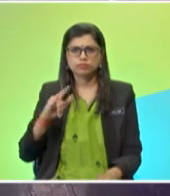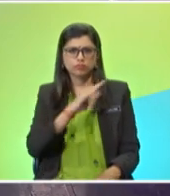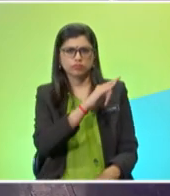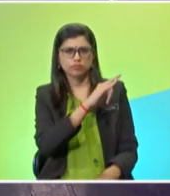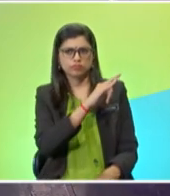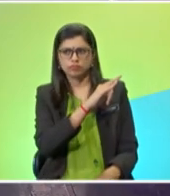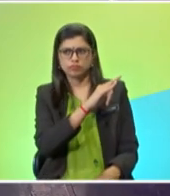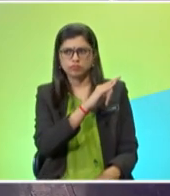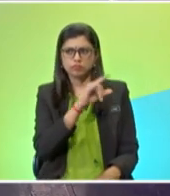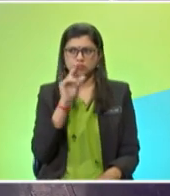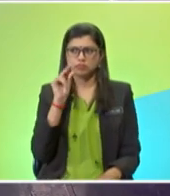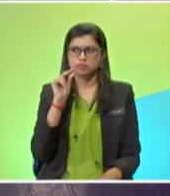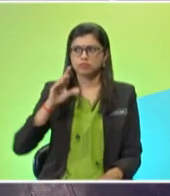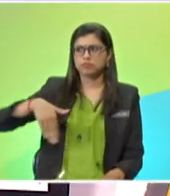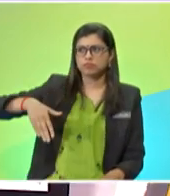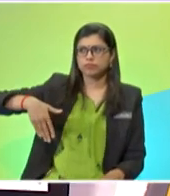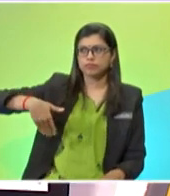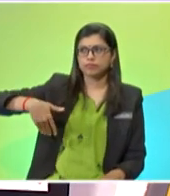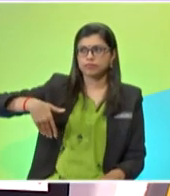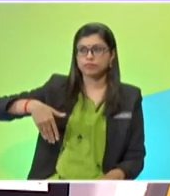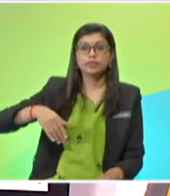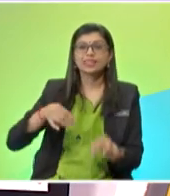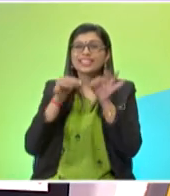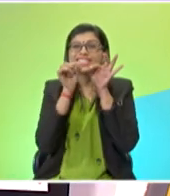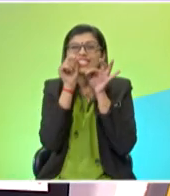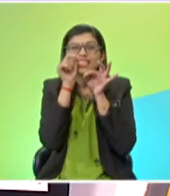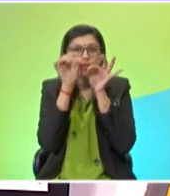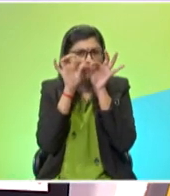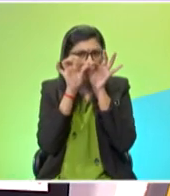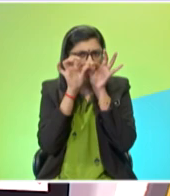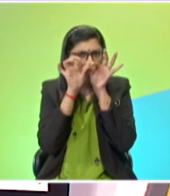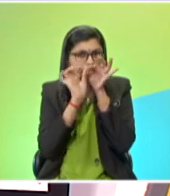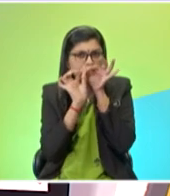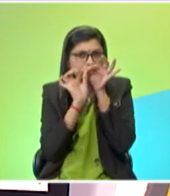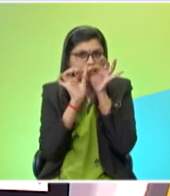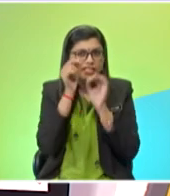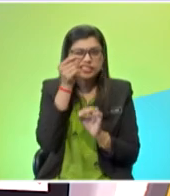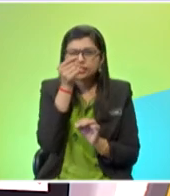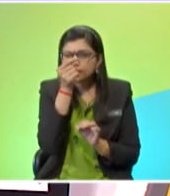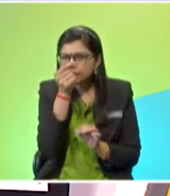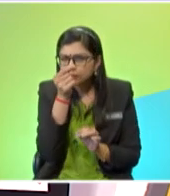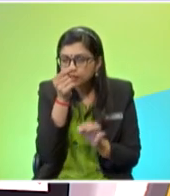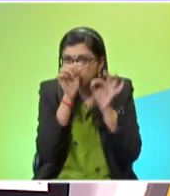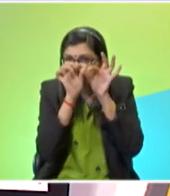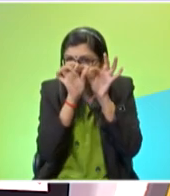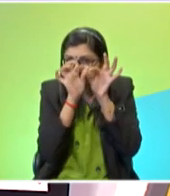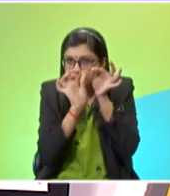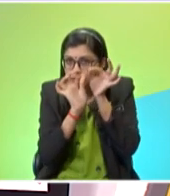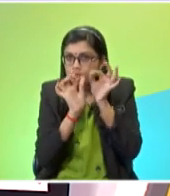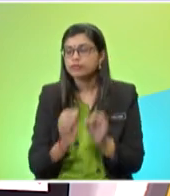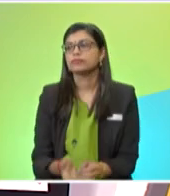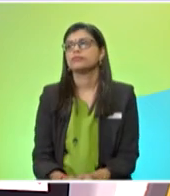swan? Okay. Maybe like a swan, but maybe here, a plane. We tear a little part here. Right in the middle. Right in the middle.